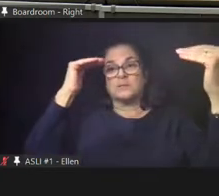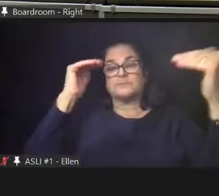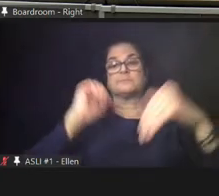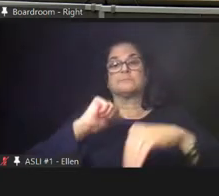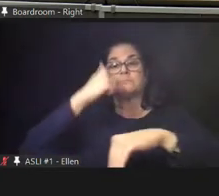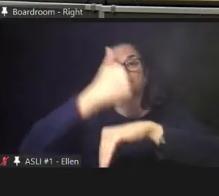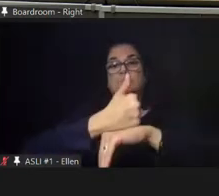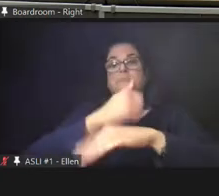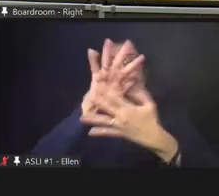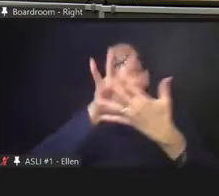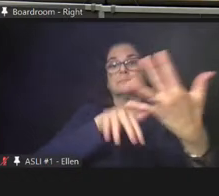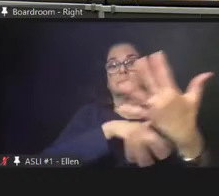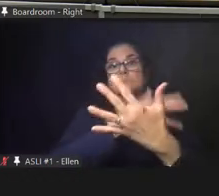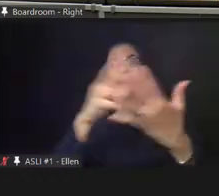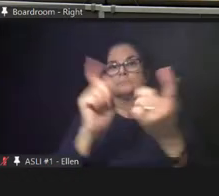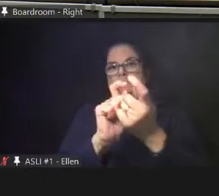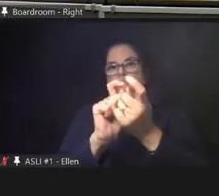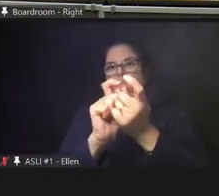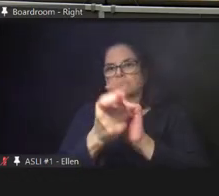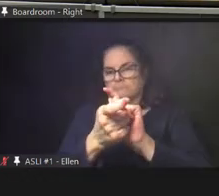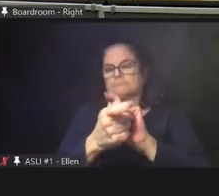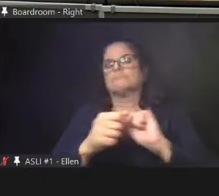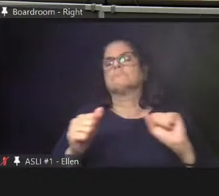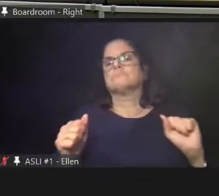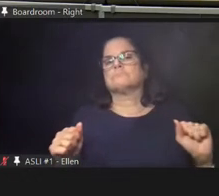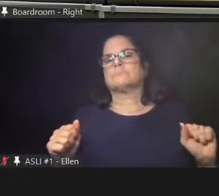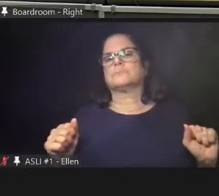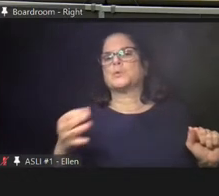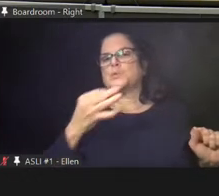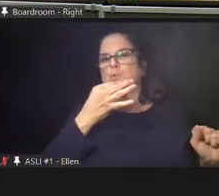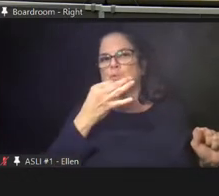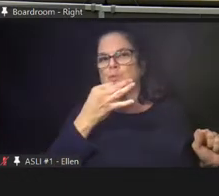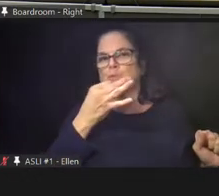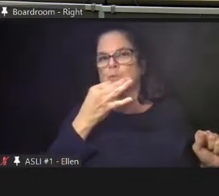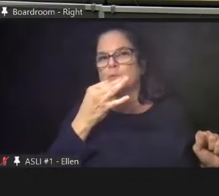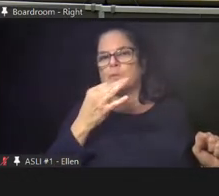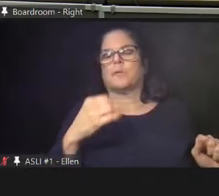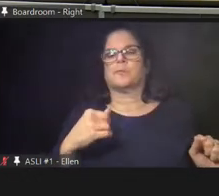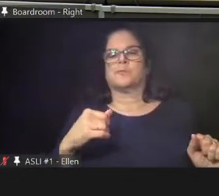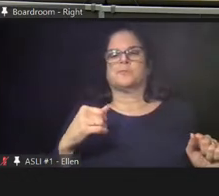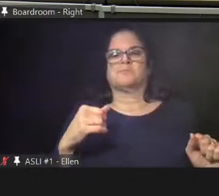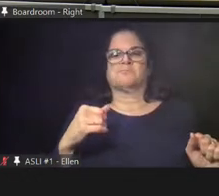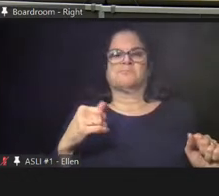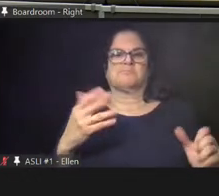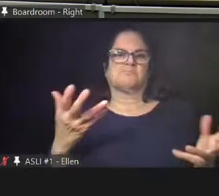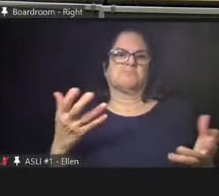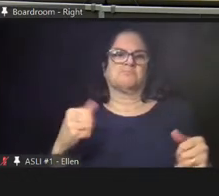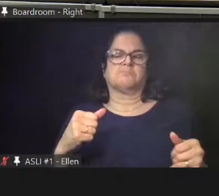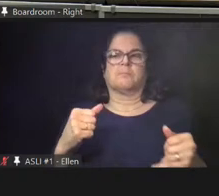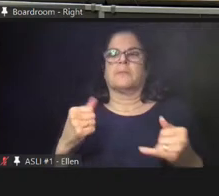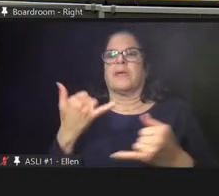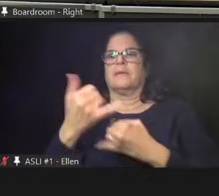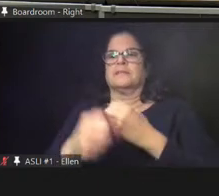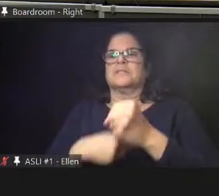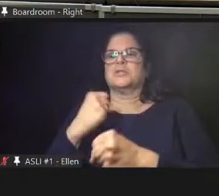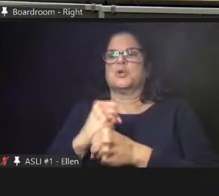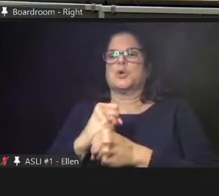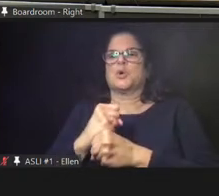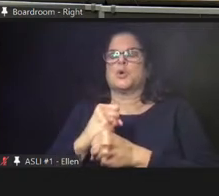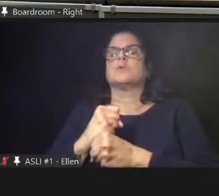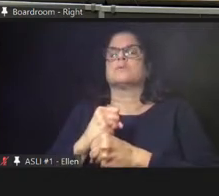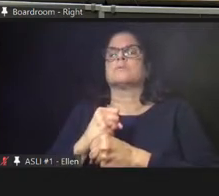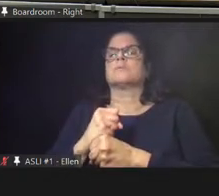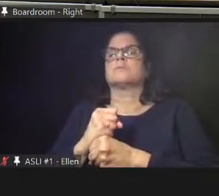schedule, adjusted schedule optimization efforts very soon, by the near the end of this year and early next